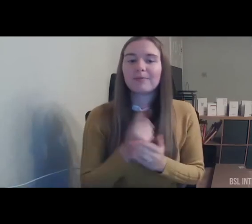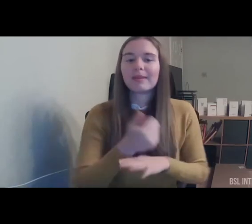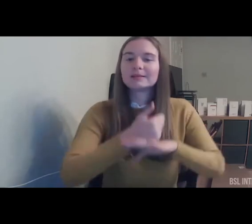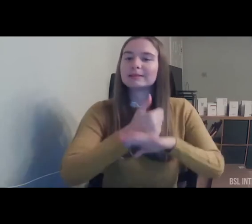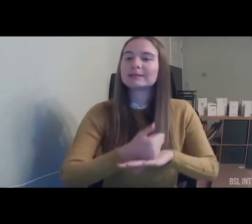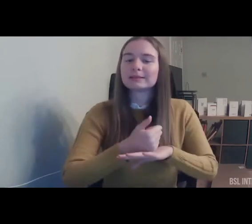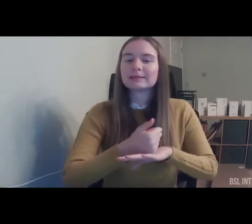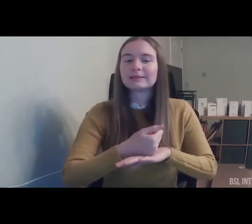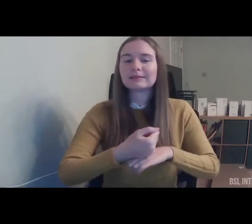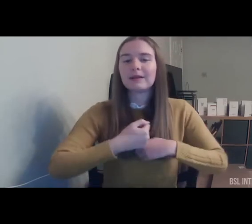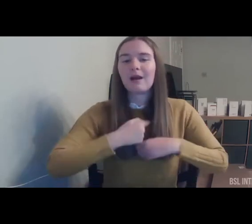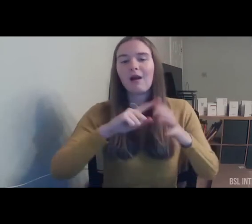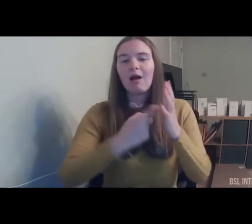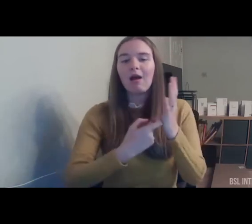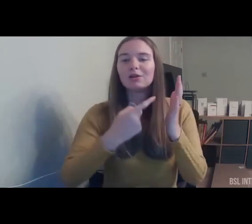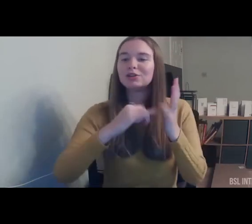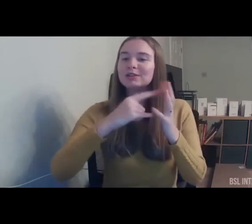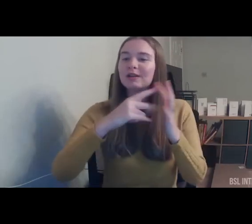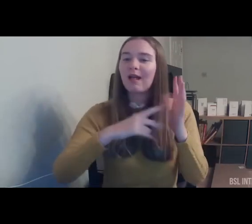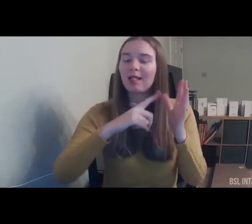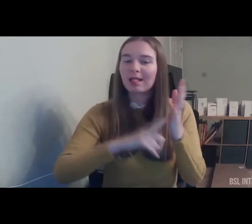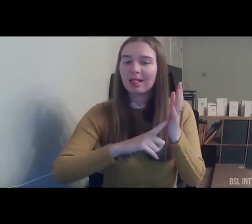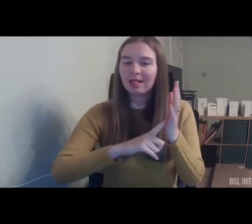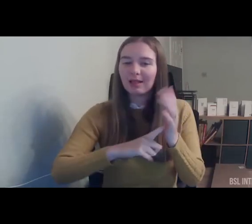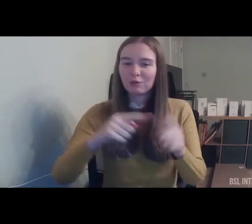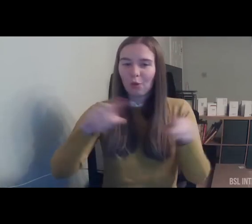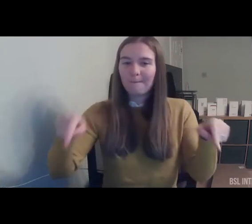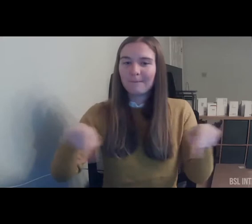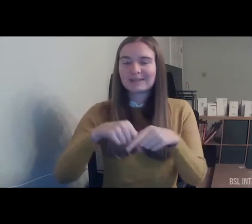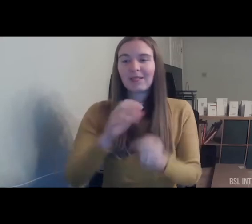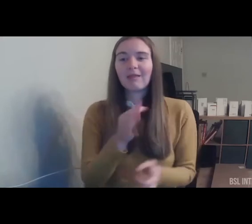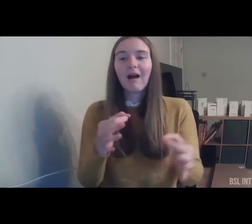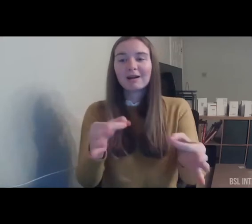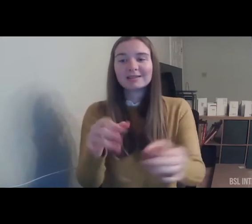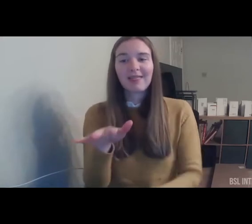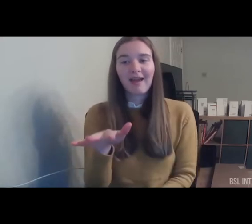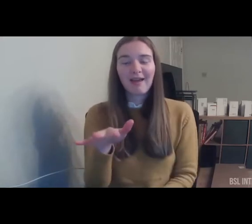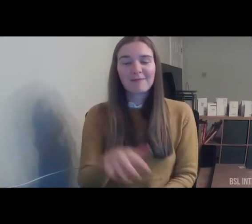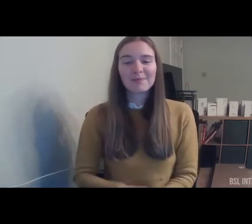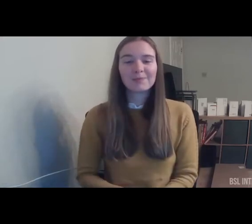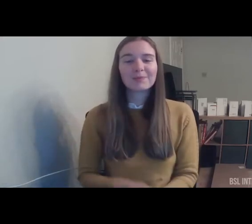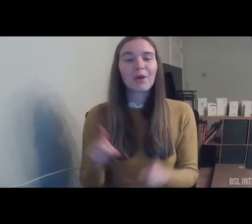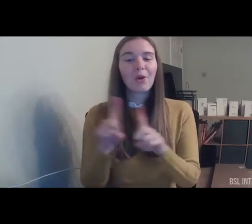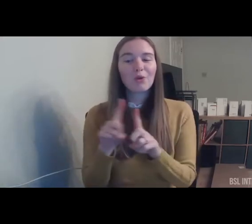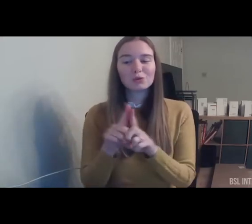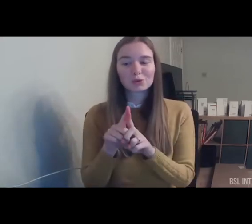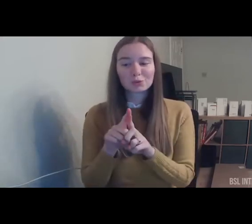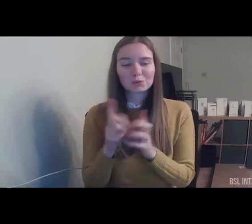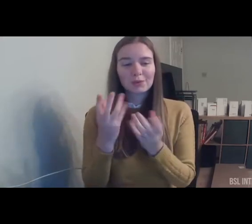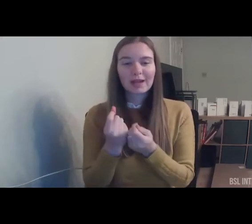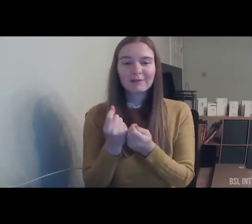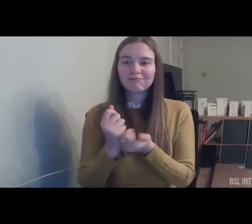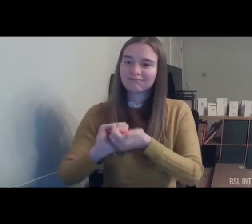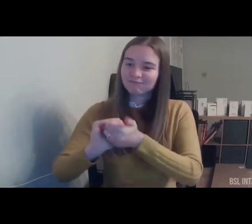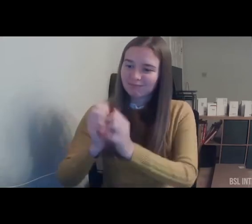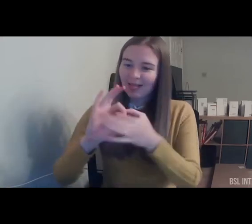Arsenal complex and within a central pavilion in the gardens. And then alongside that, we have all their collateral events may